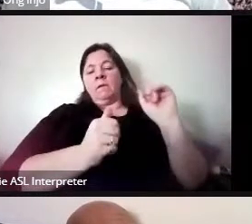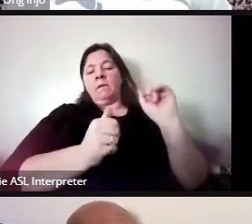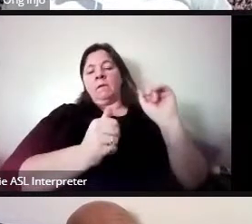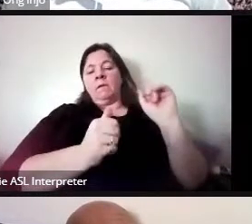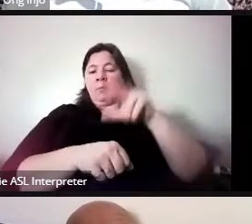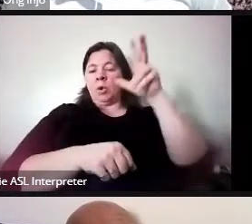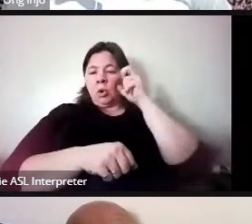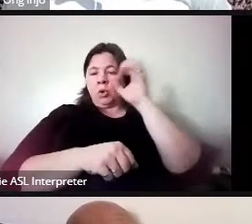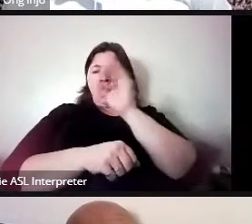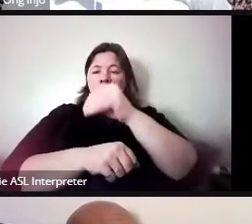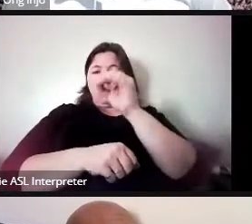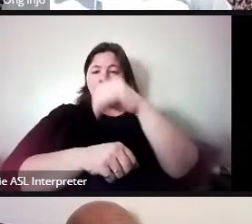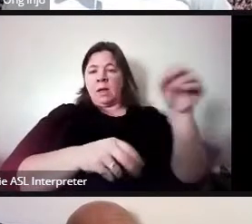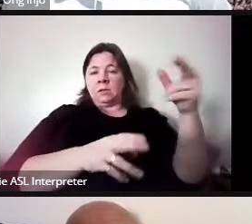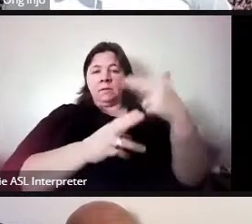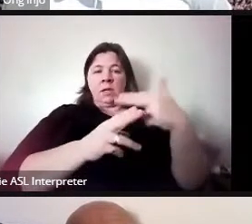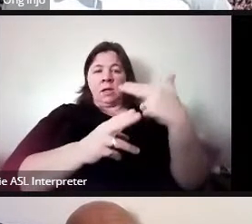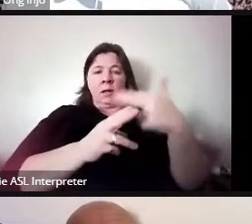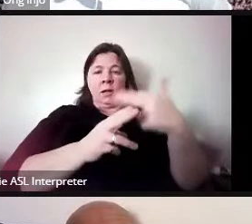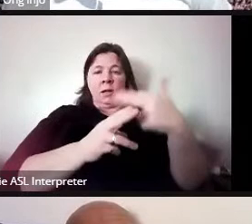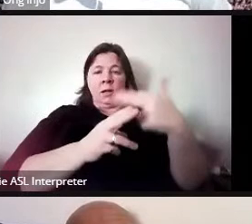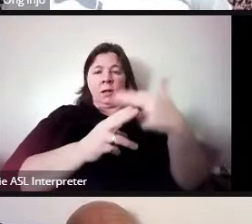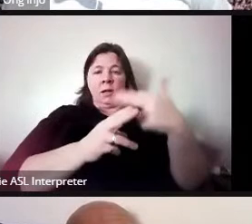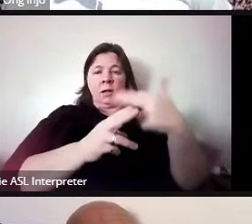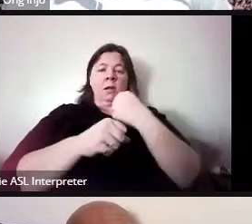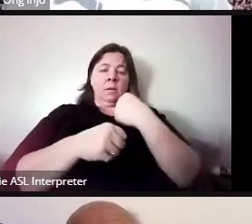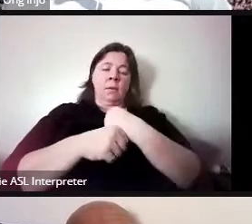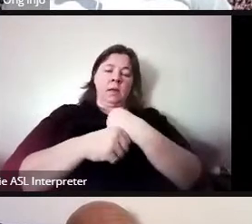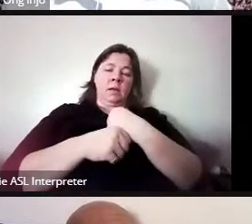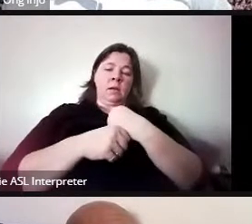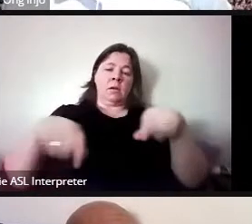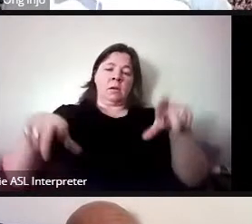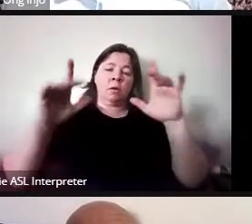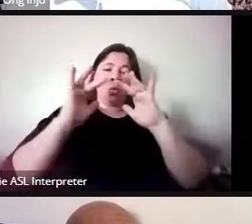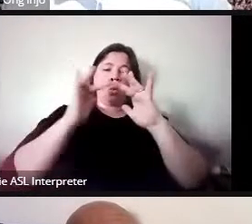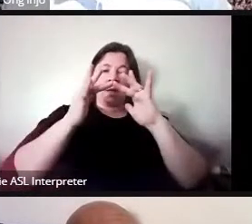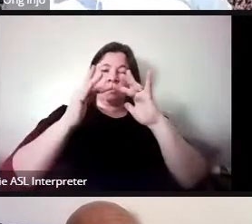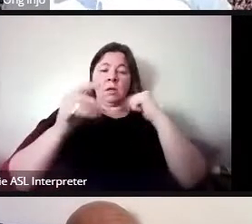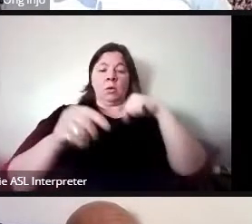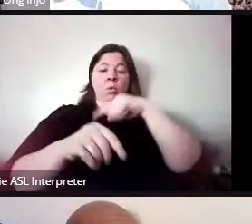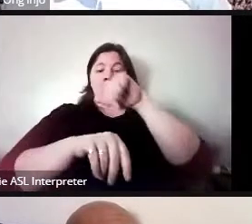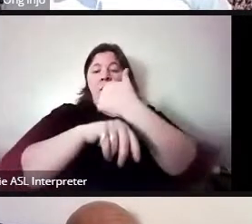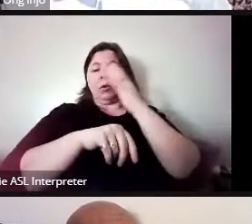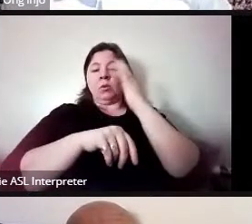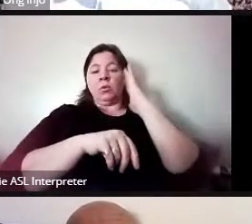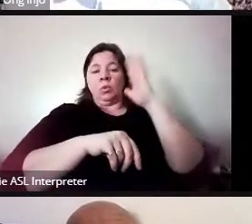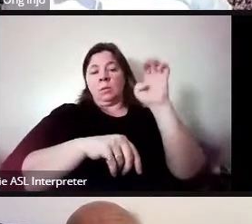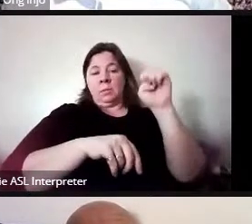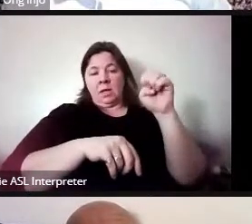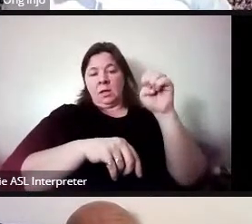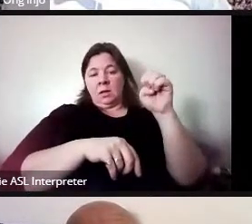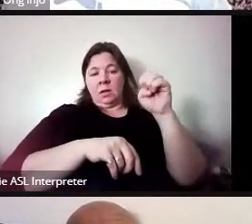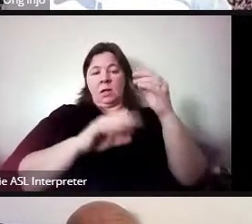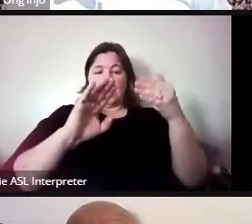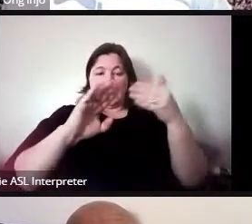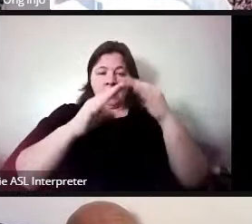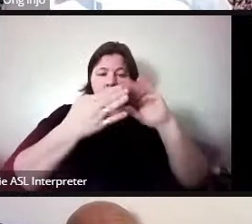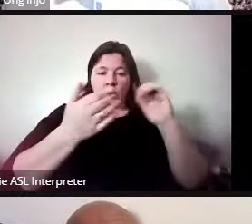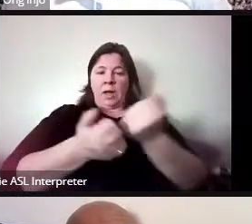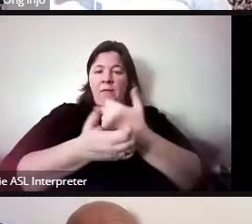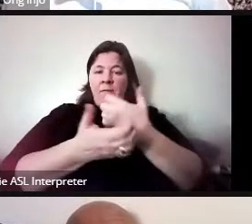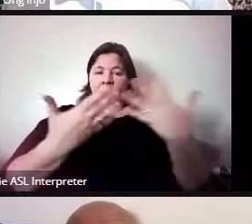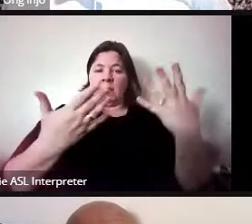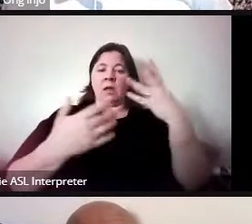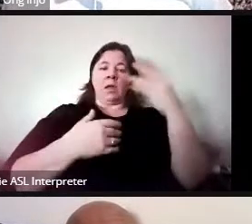of Onpassive, and then he told that he's making a website where all the founders will be like there as a community and everything.